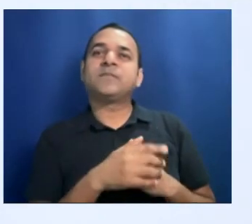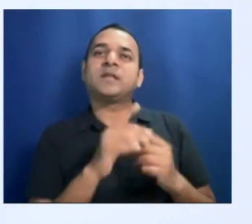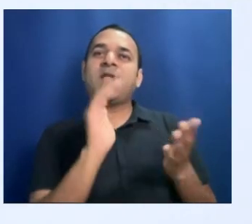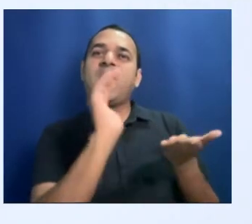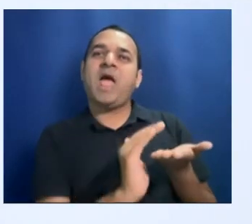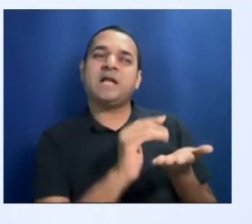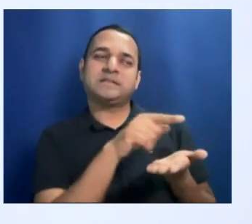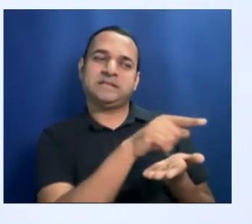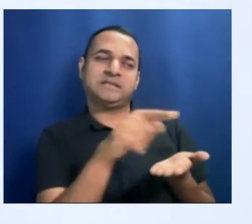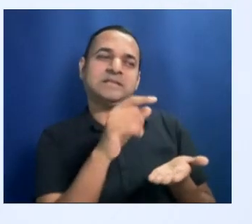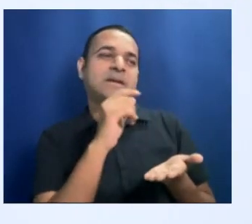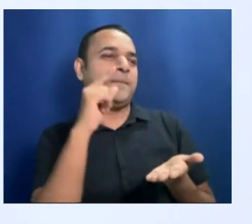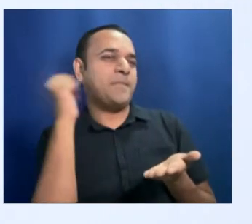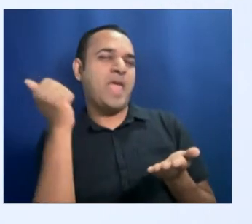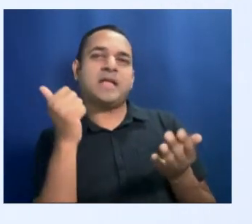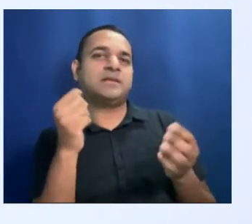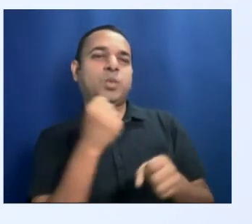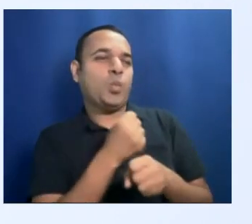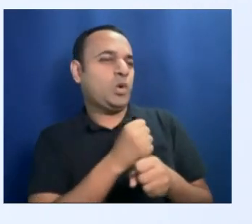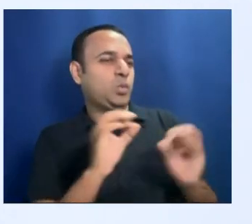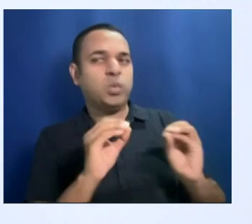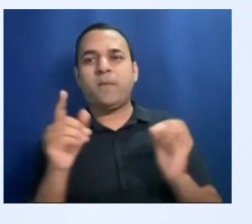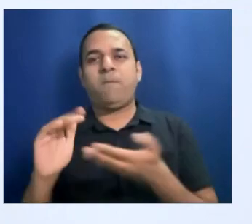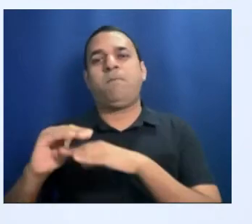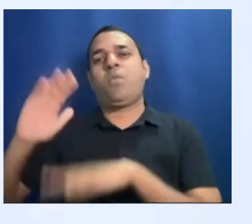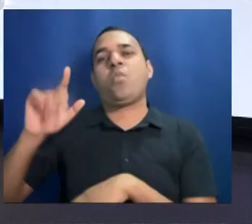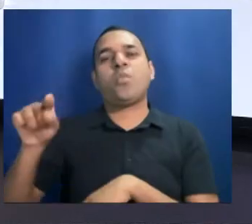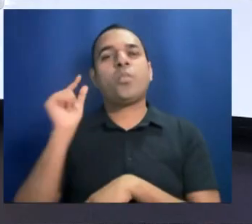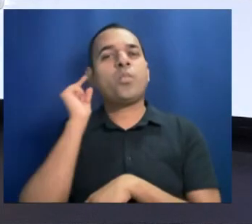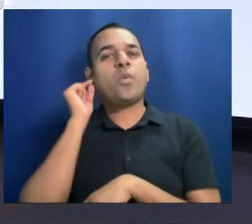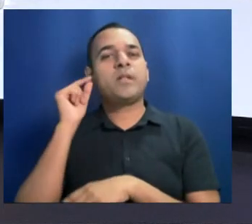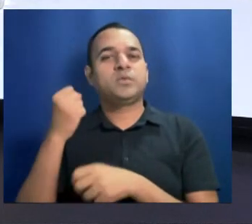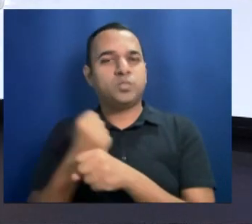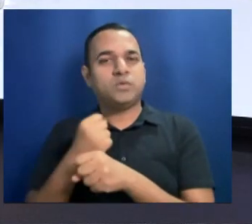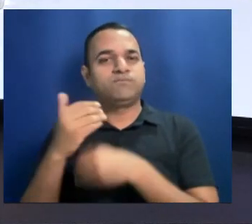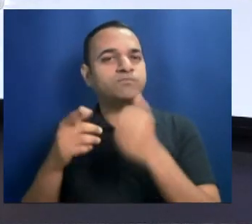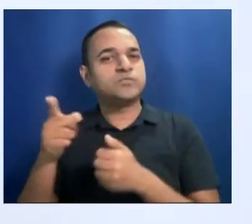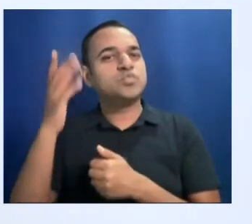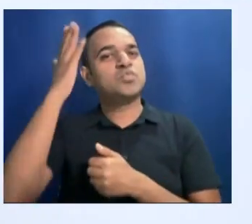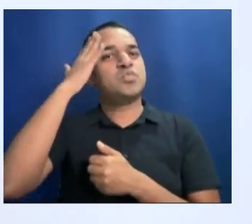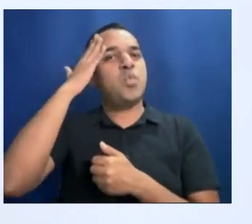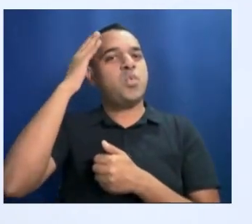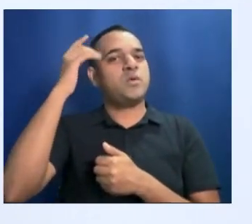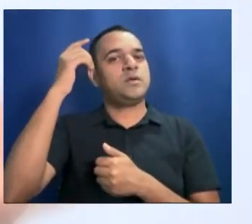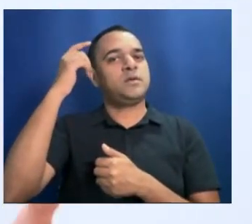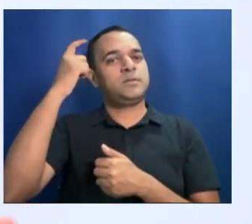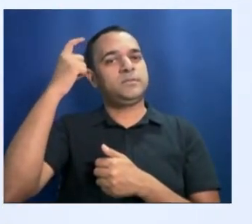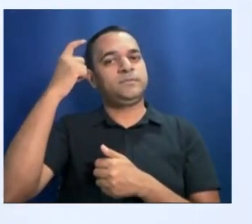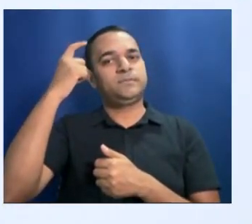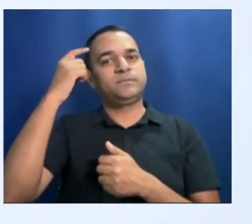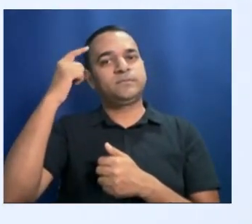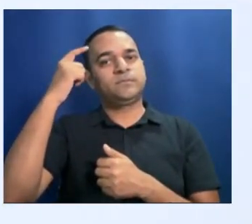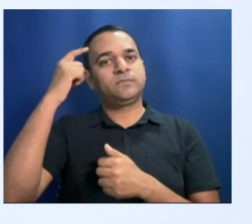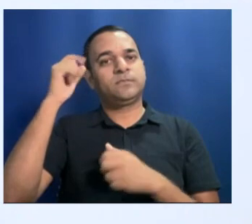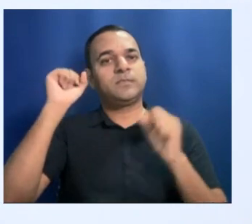from them. Okay. So, the famous eco-gender gap. Okay. Exactly. Thank you so much, Marusha. And now we have